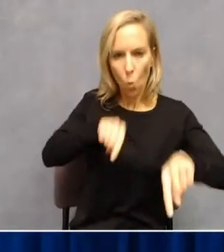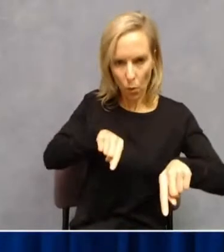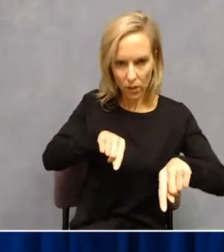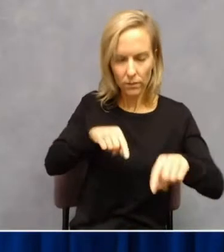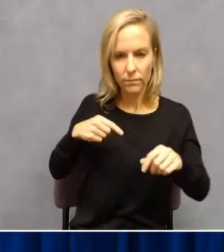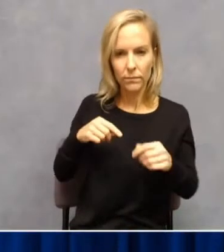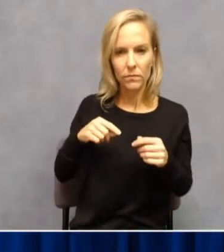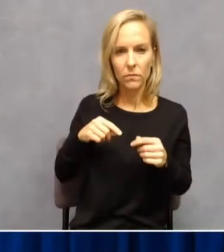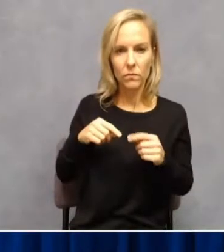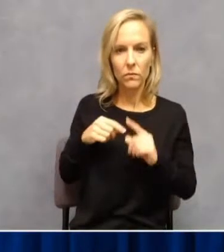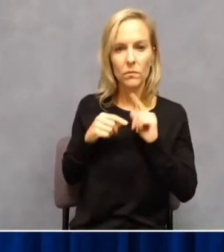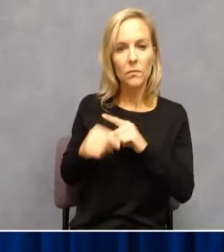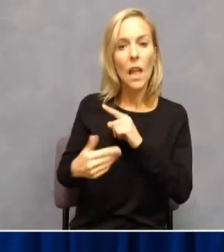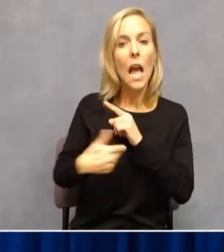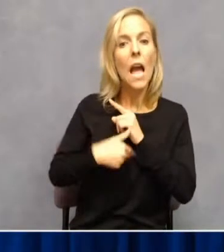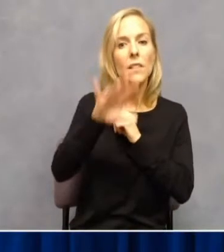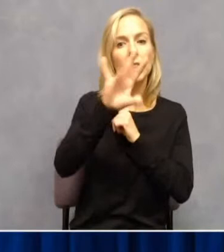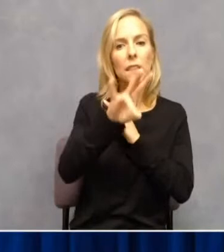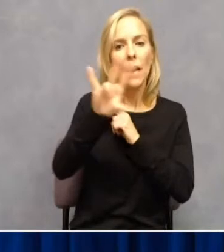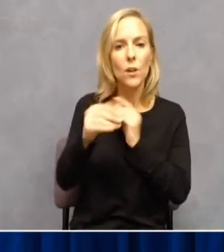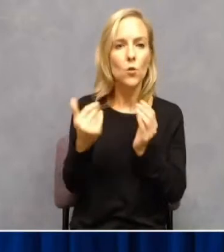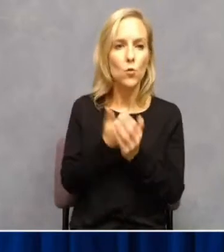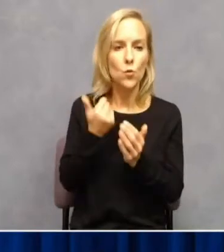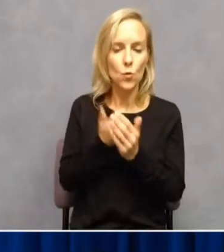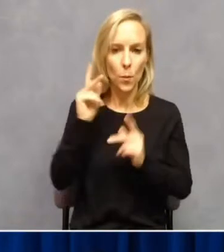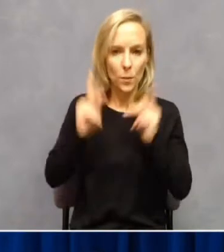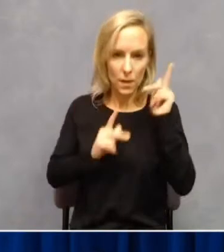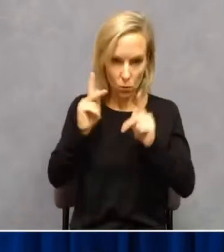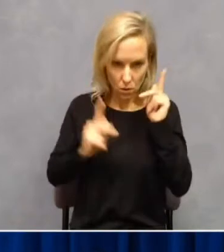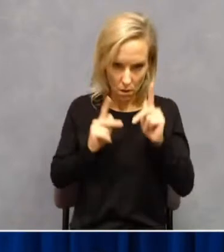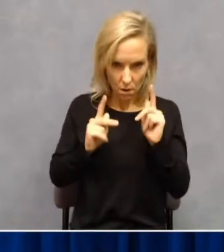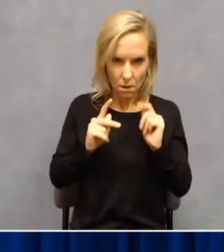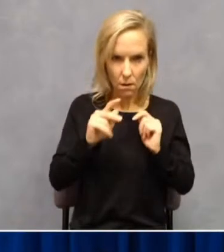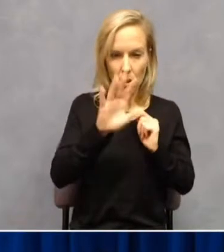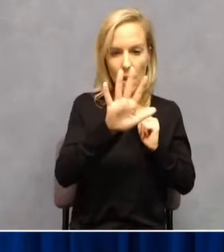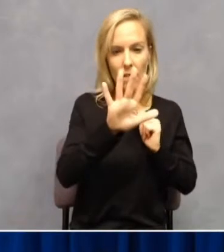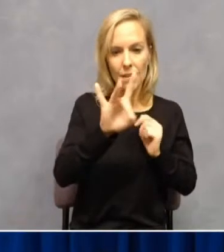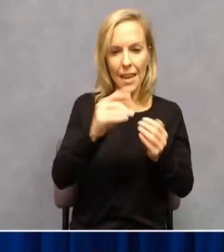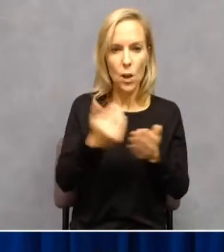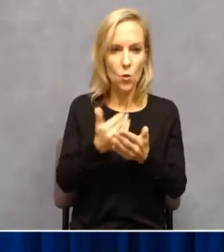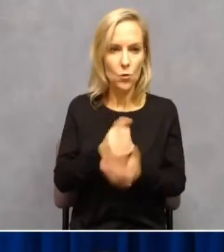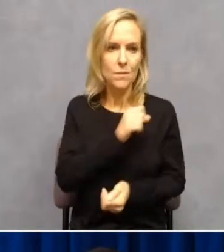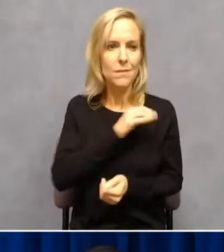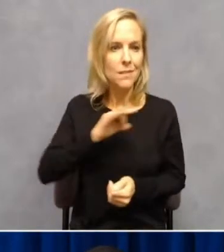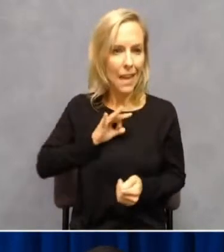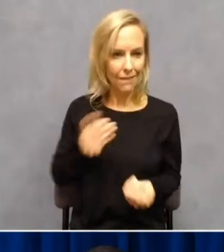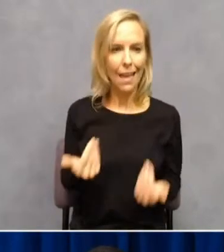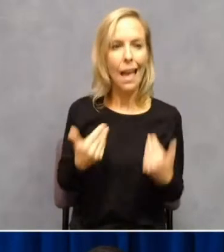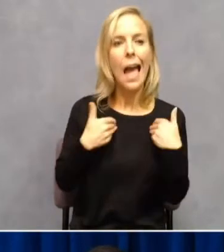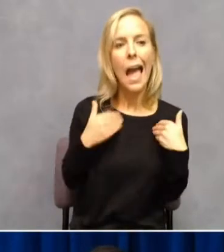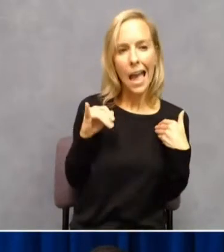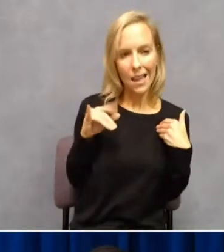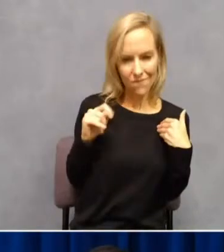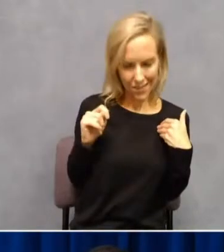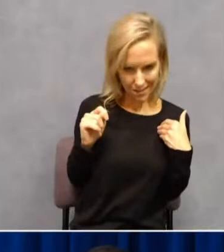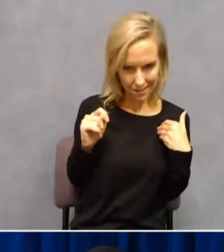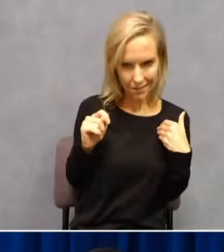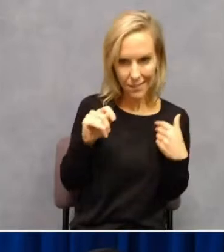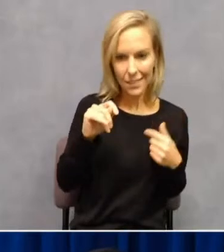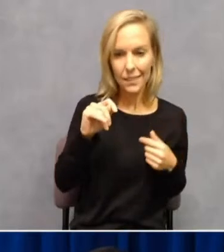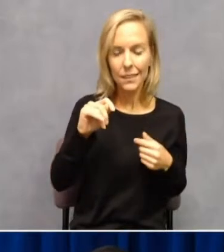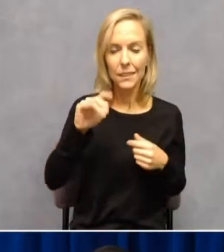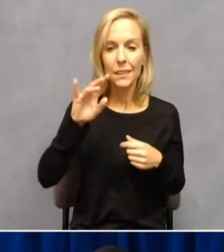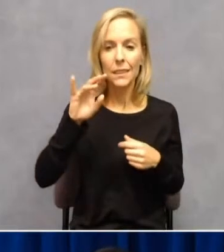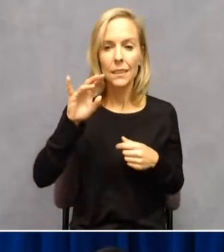We have 77 new residents, 58 new staff that are positive. 7 additional deaths are